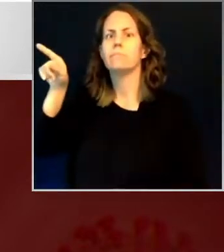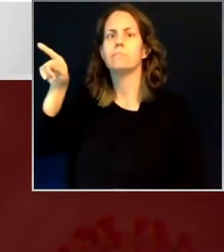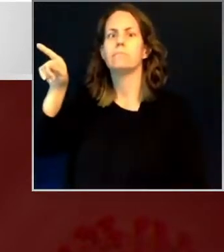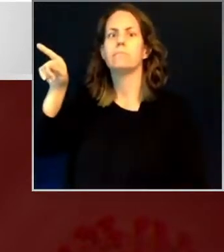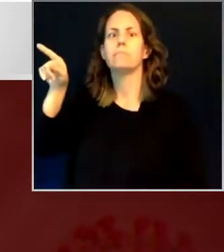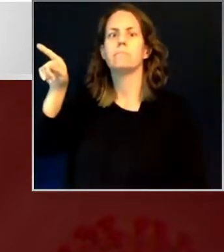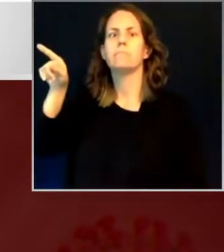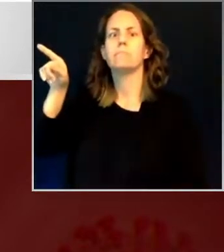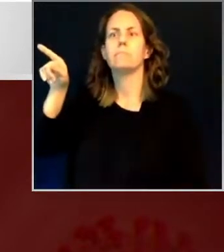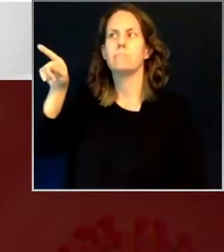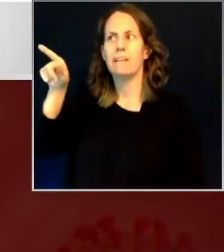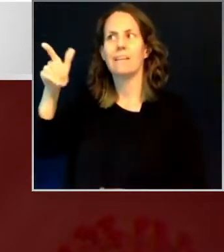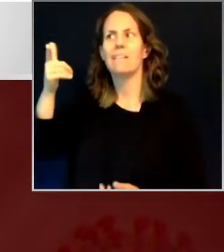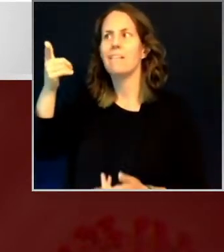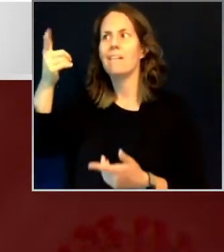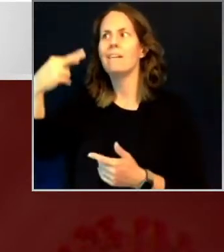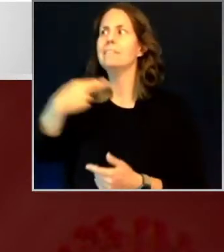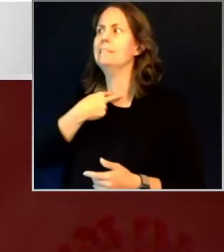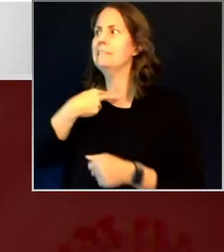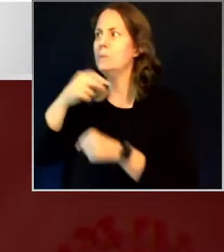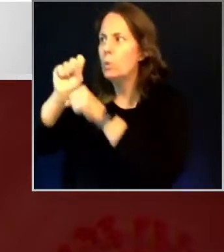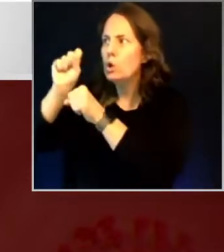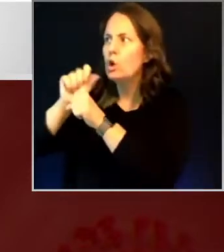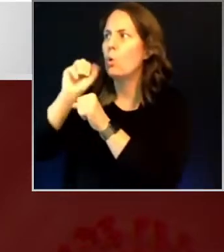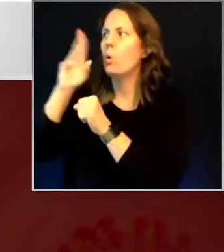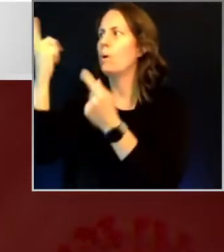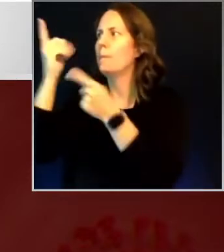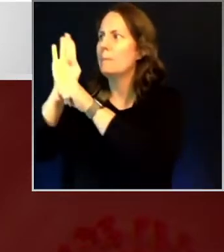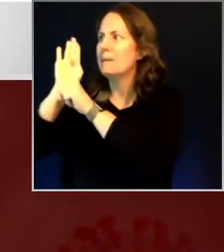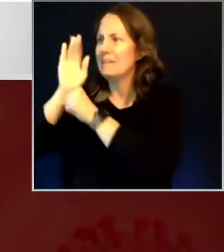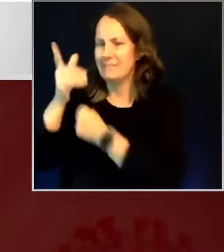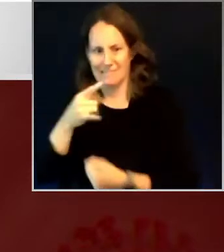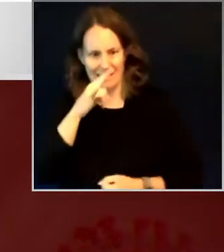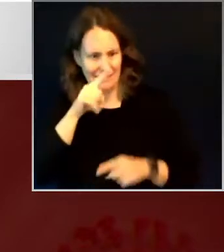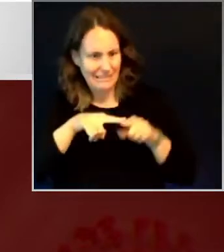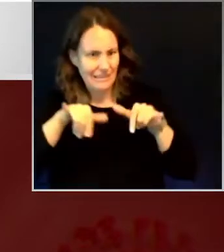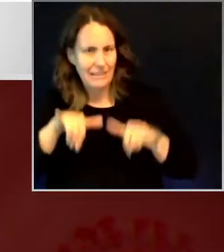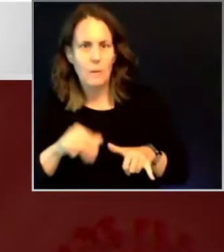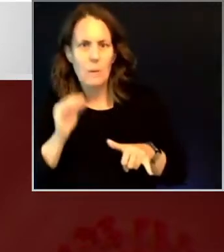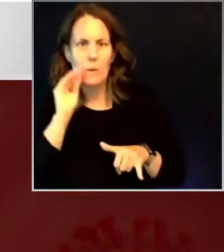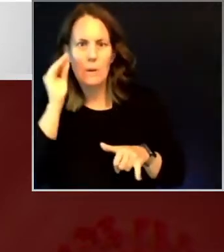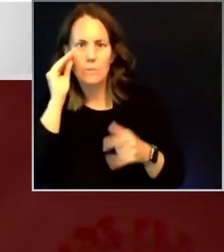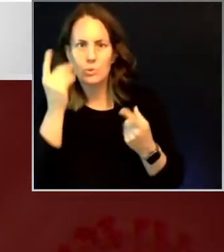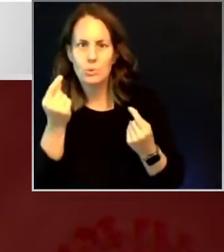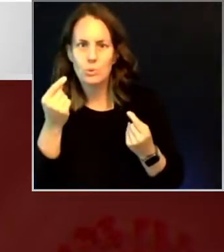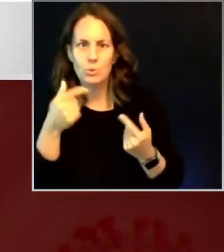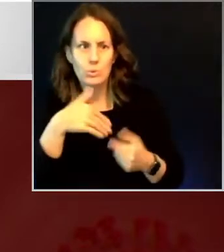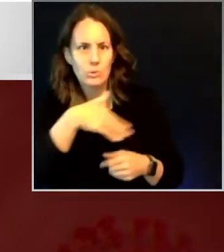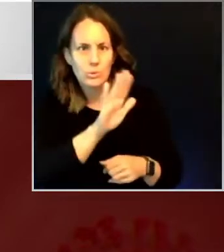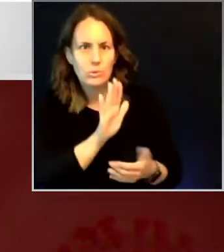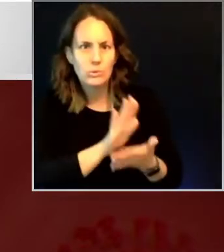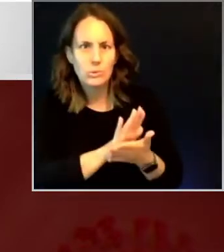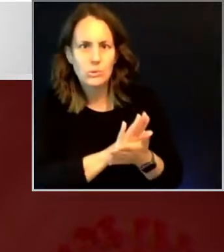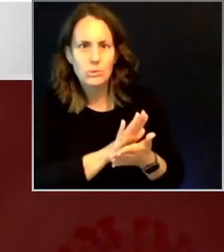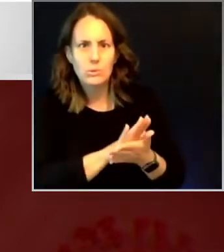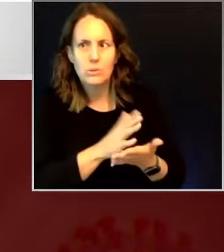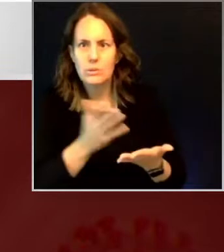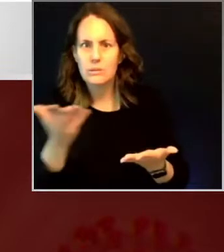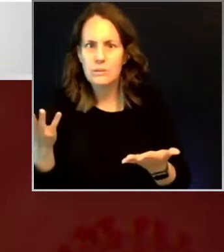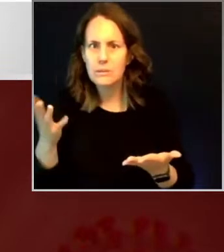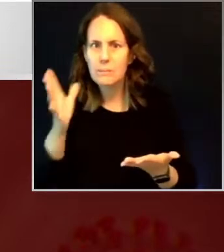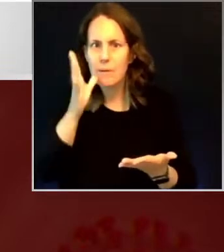other difficulties, but is honestly very concerned or